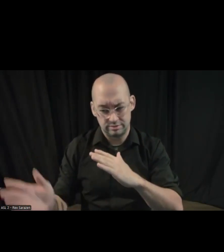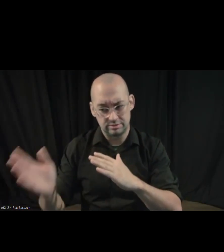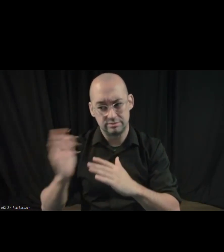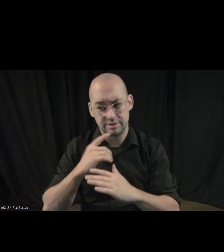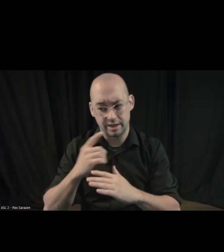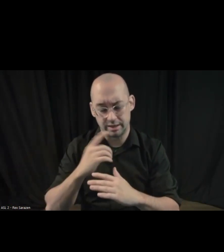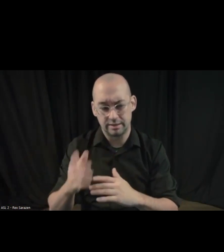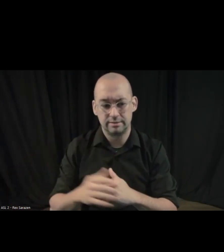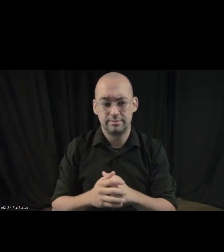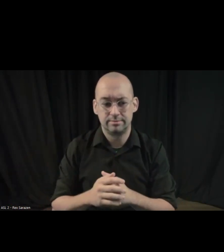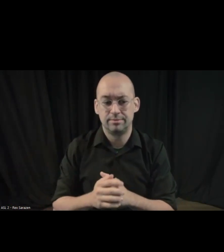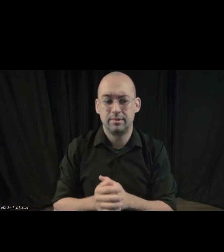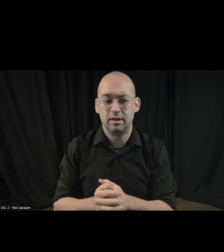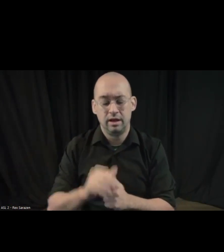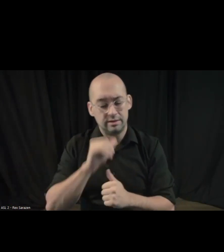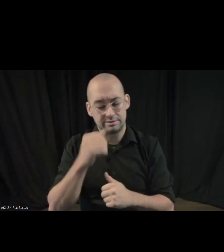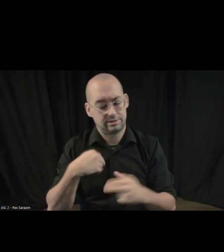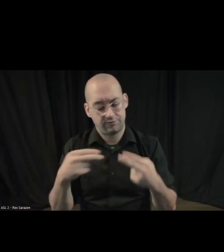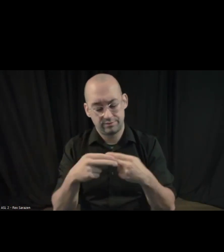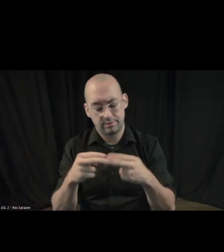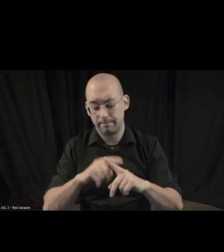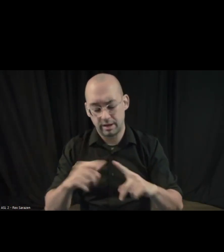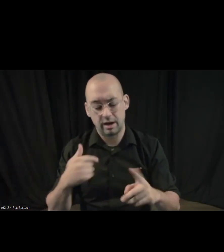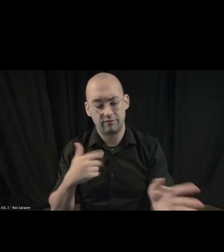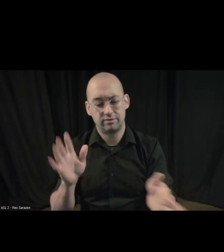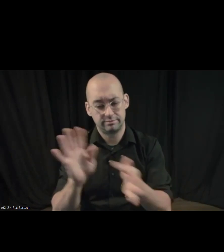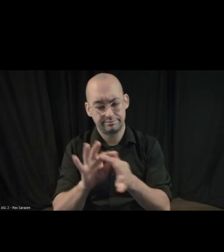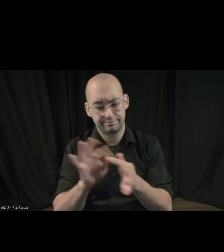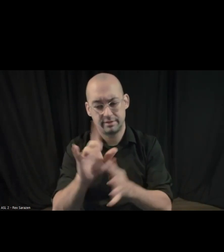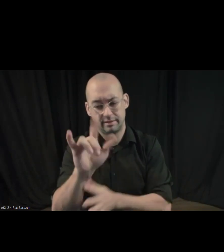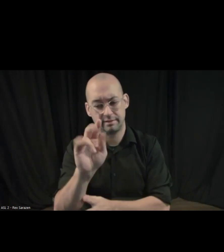follow along with me, but I do have some links and I have some notes.